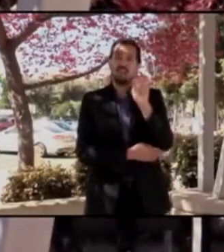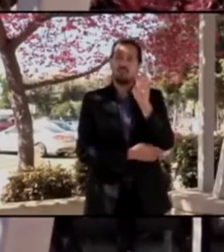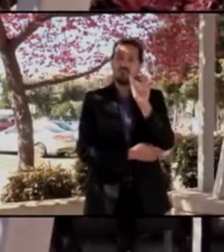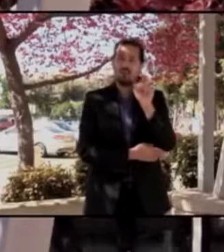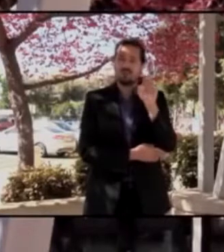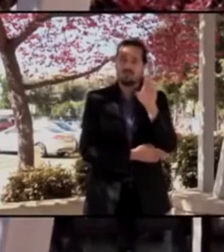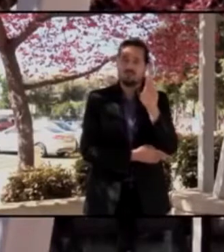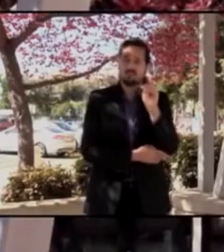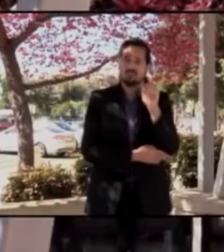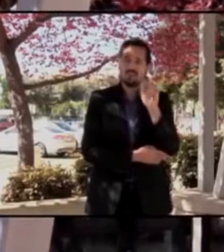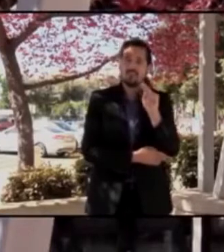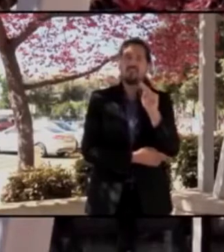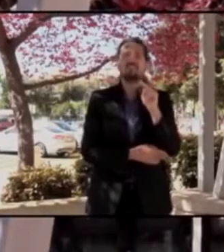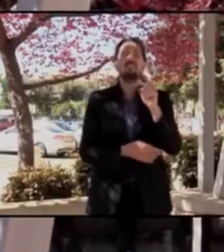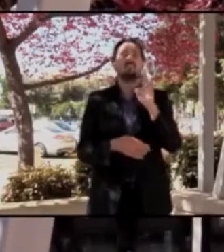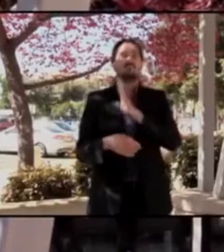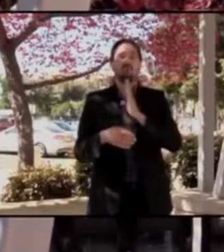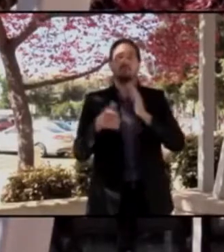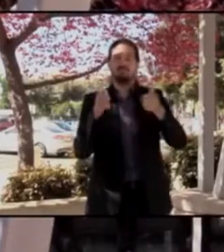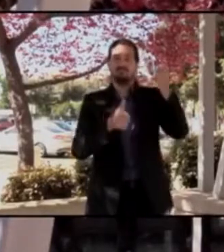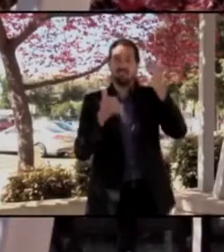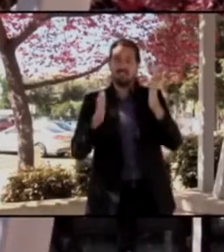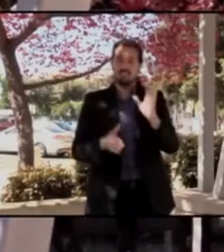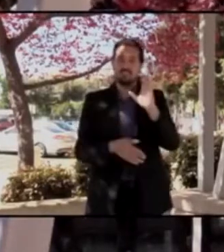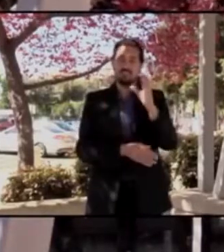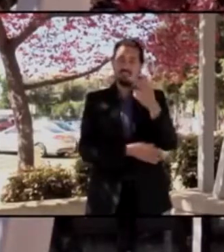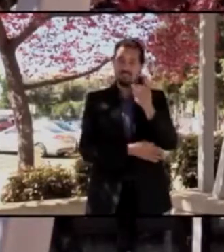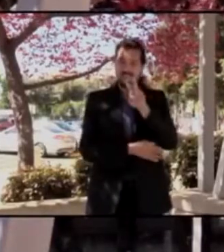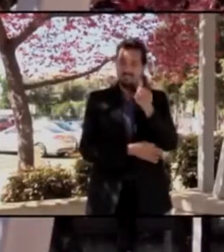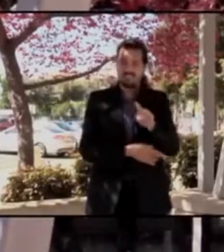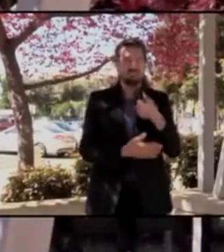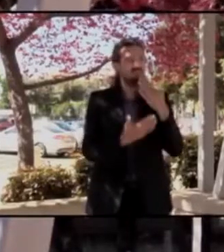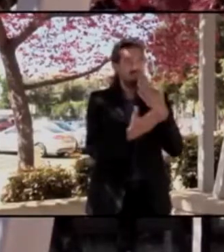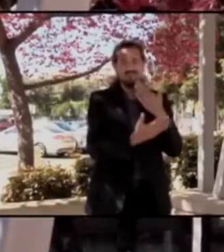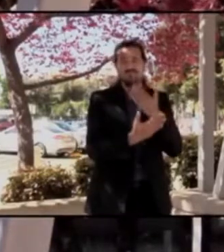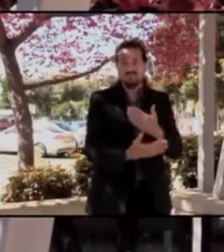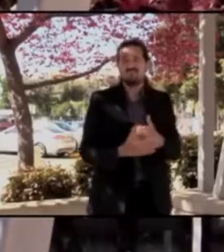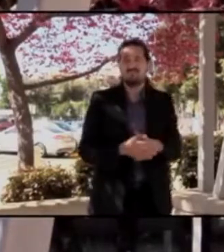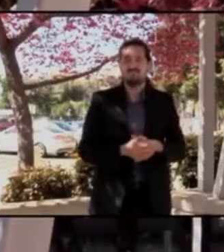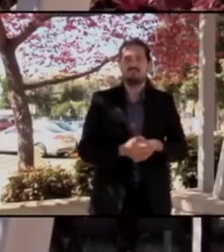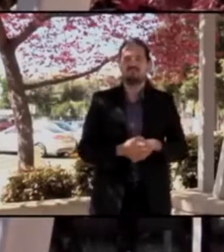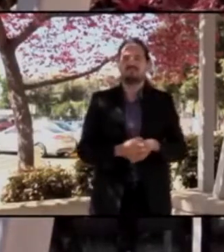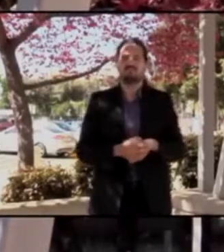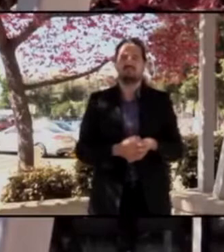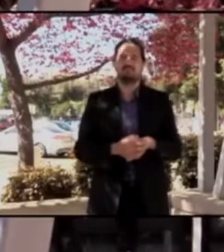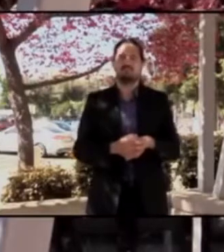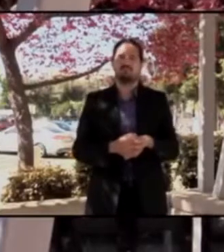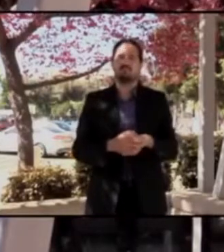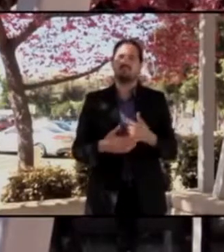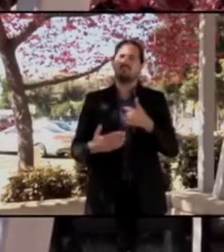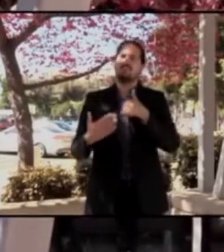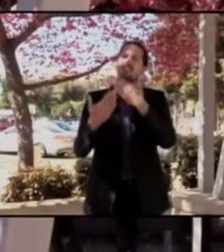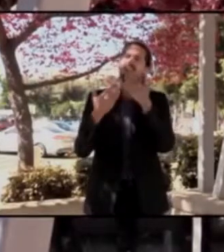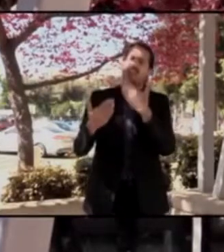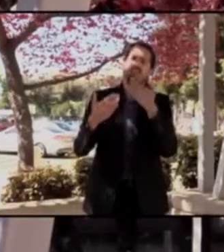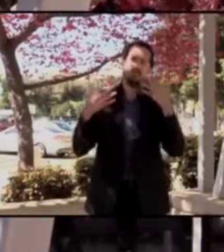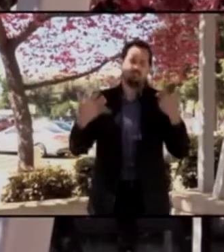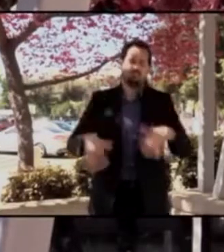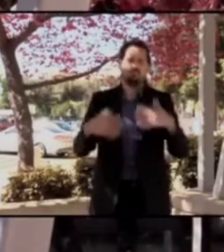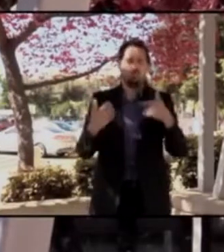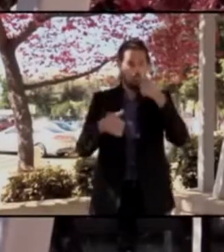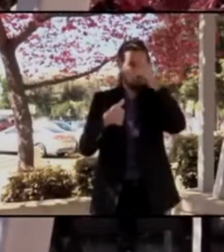just remarkable. I never thought when we first started this effort that we would be here today, still in